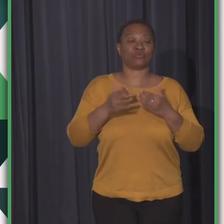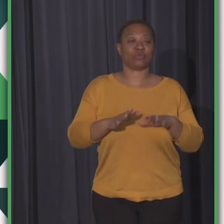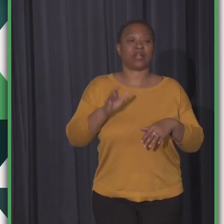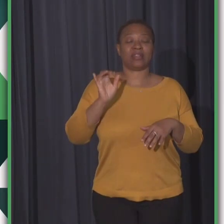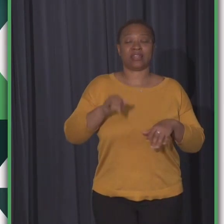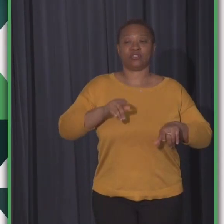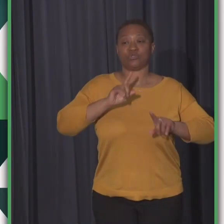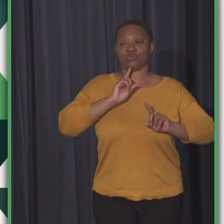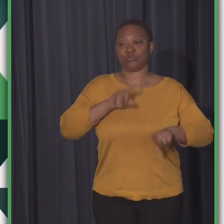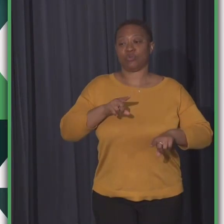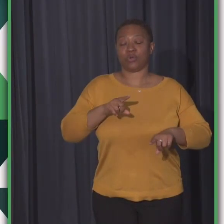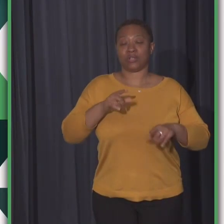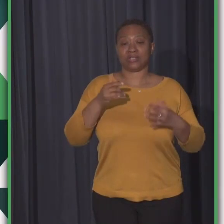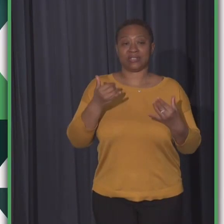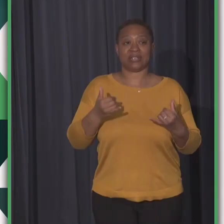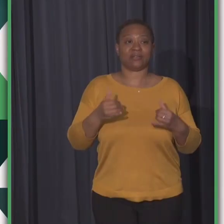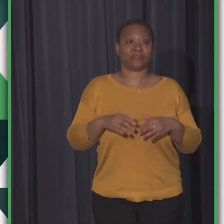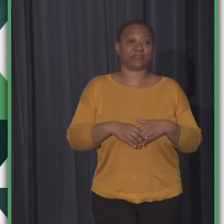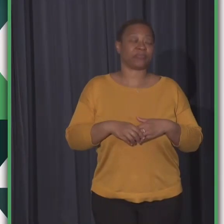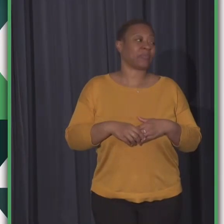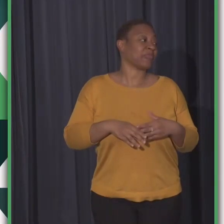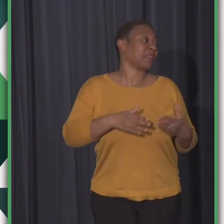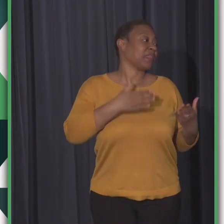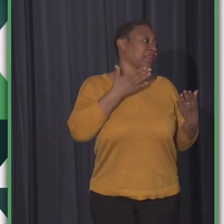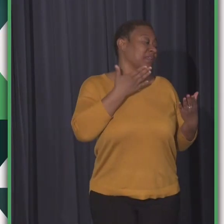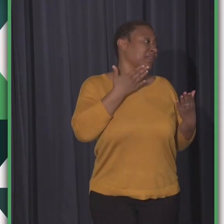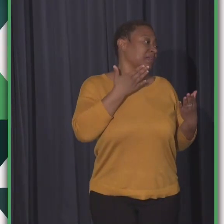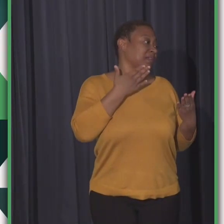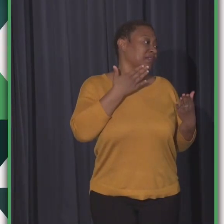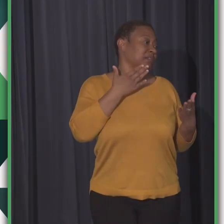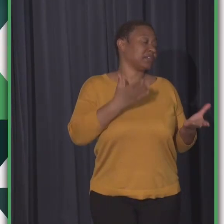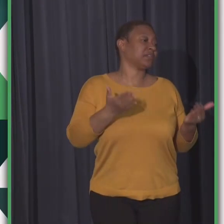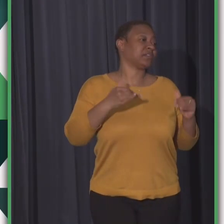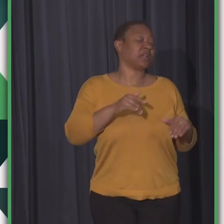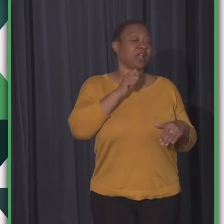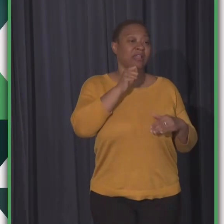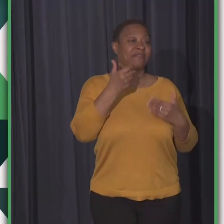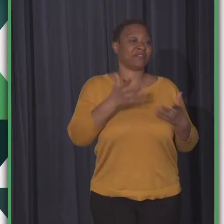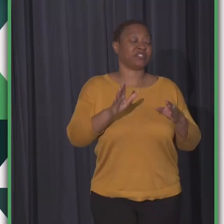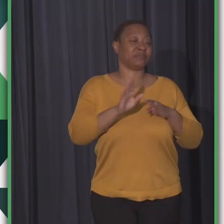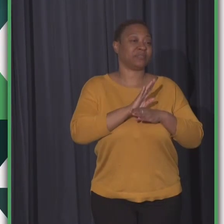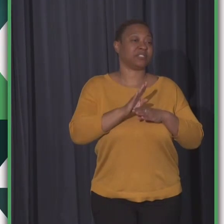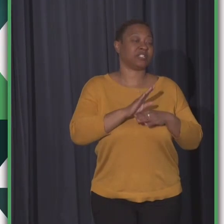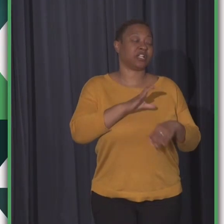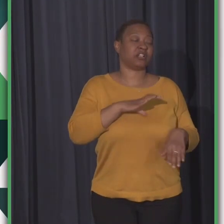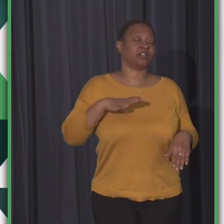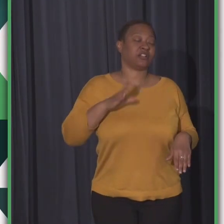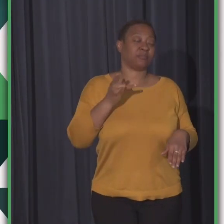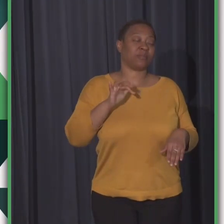the report today. Thank you very kindly. Let's go to unfinished business. Commissioner Bernard.